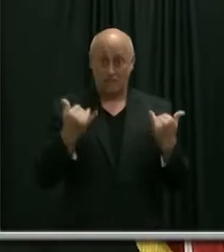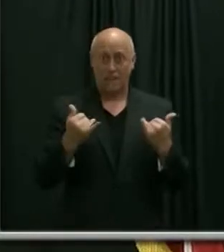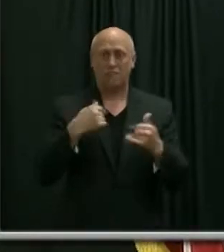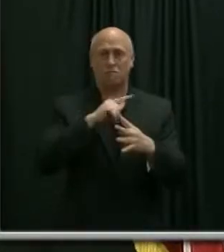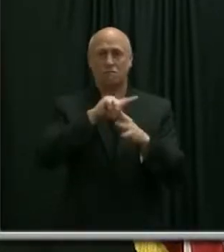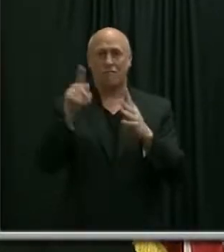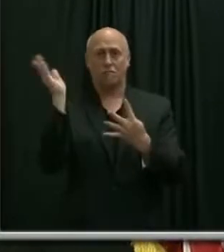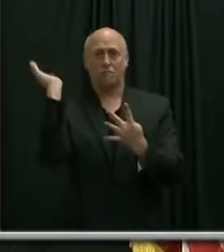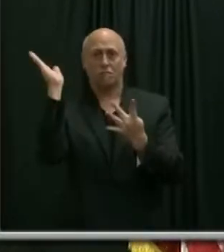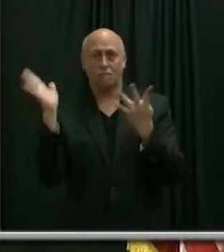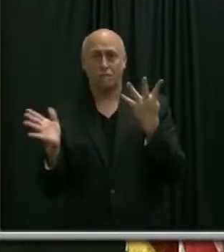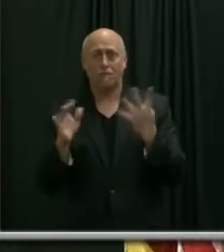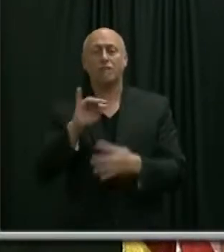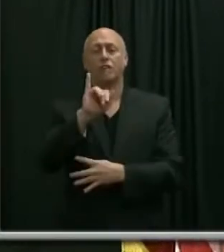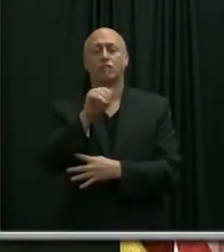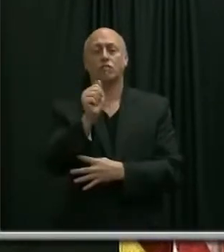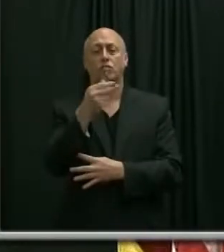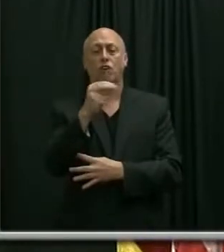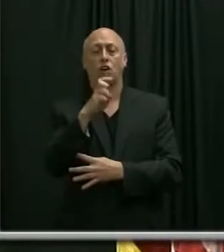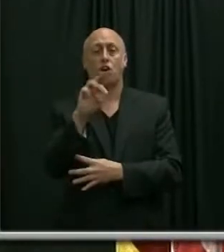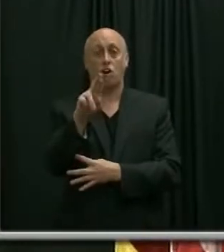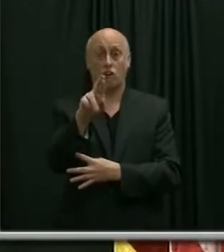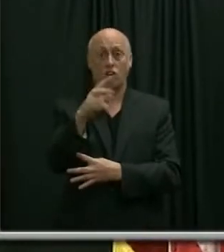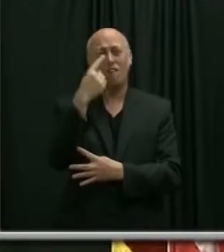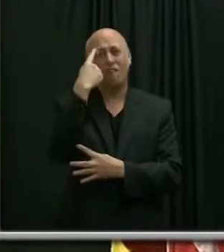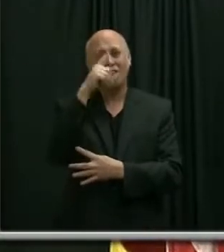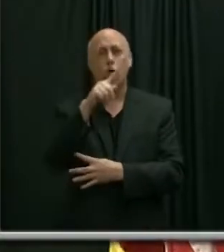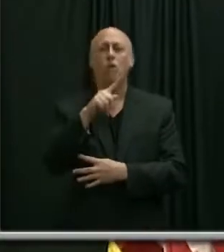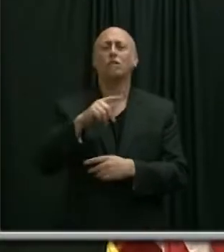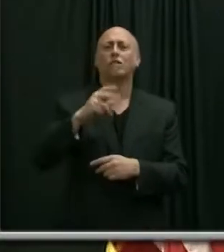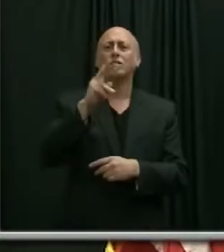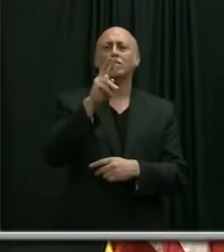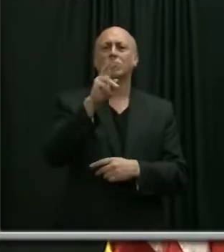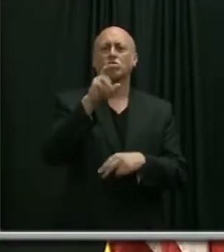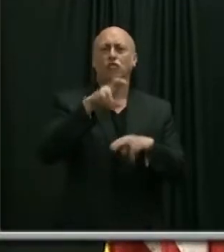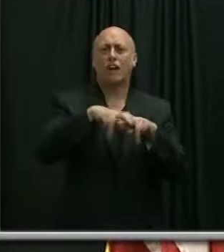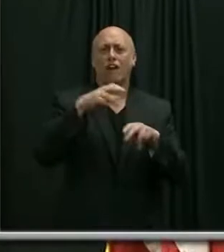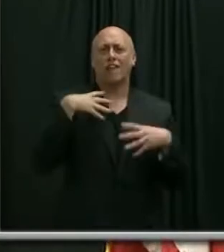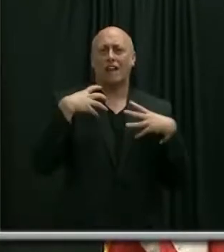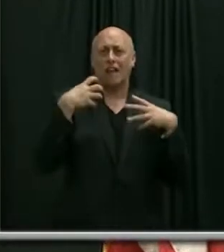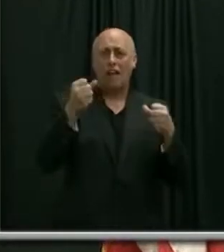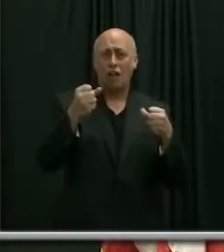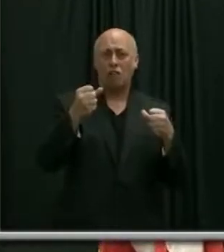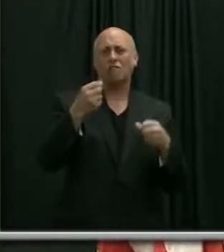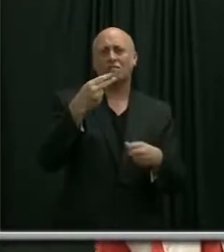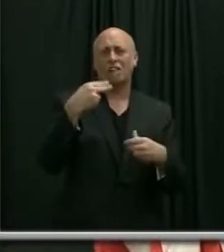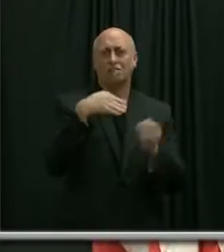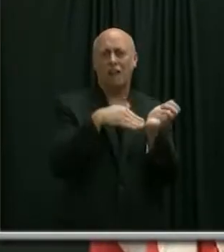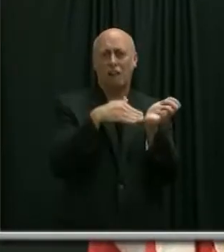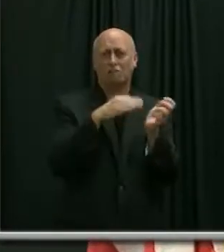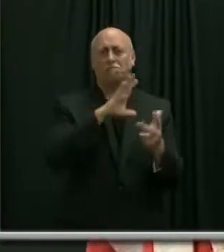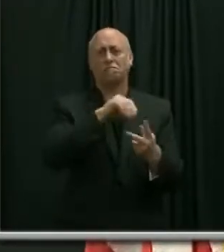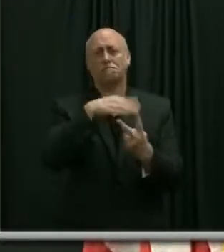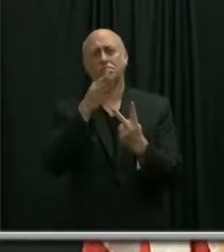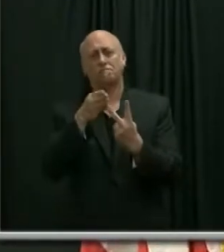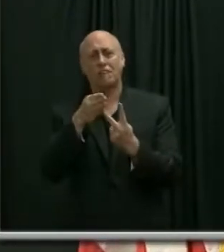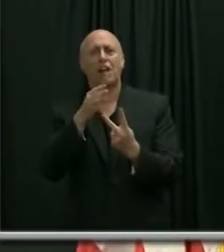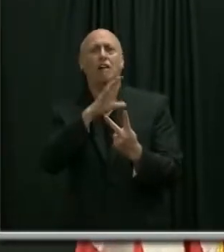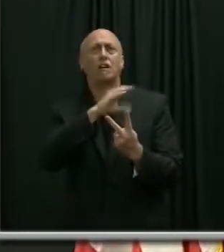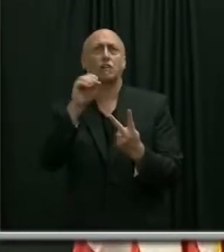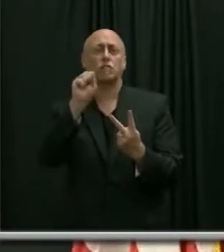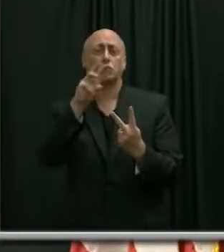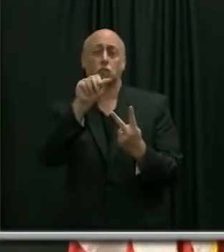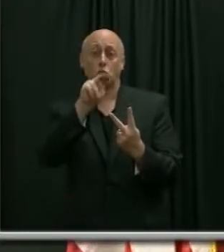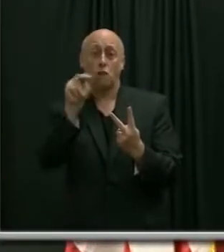Metro Board of Health and the Metro Coronavirus Task Force. He will be followed by Director Chief William Swan of the Office of